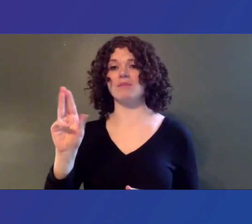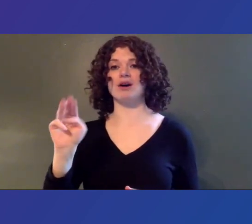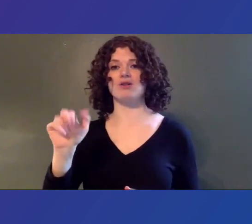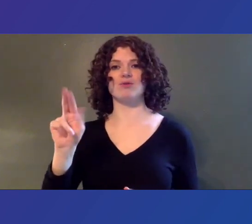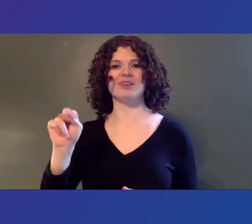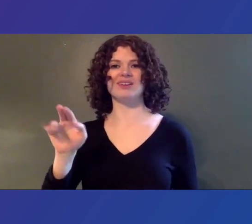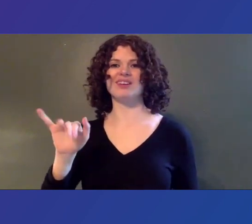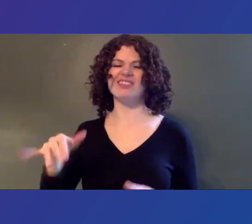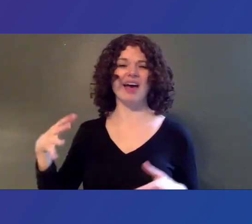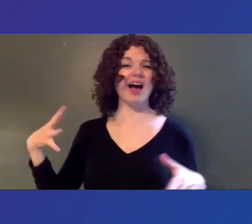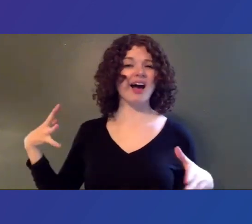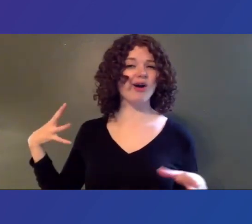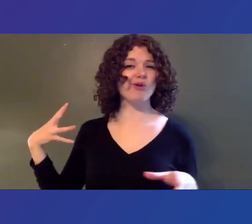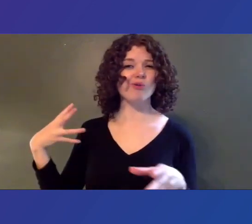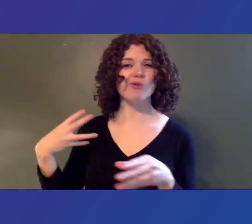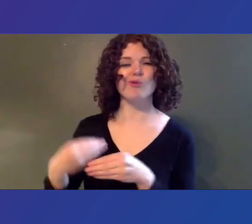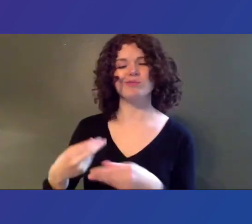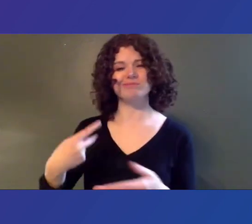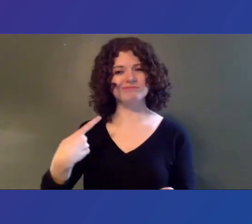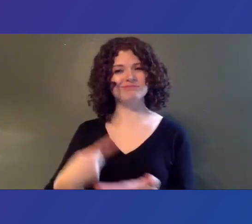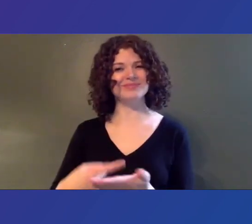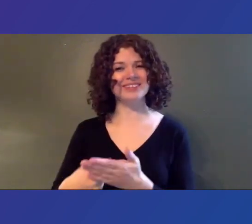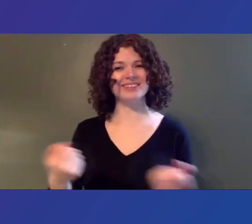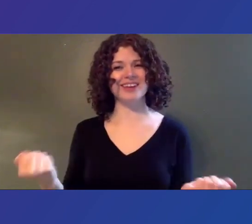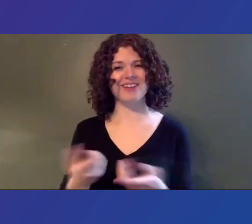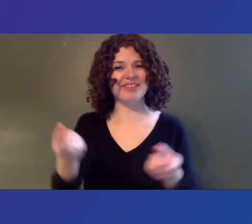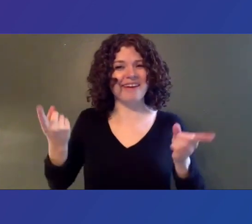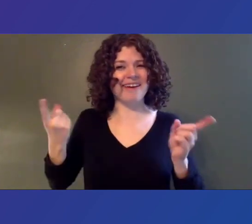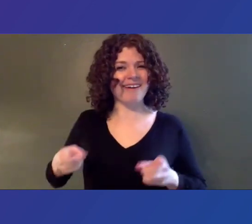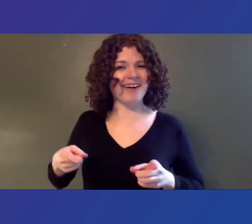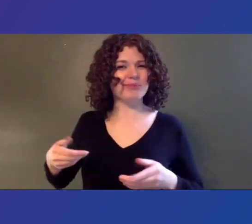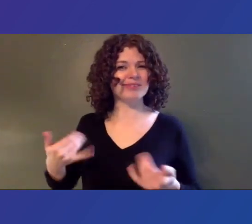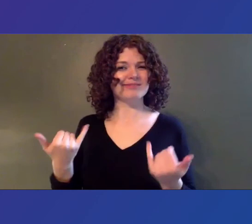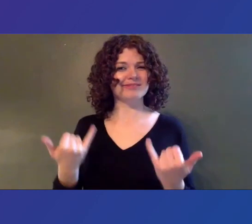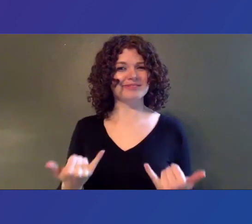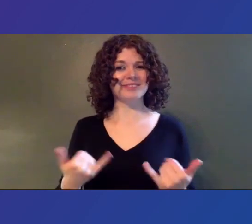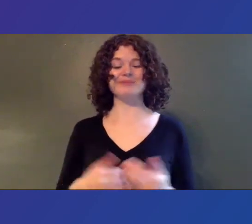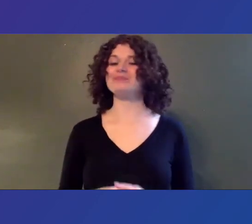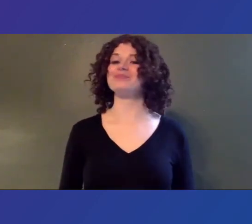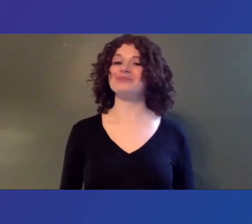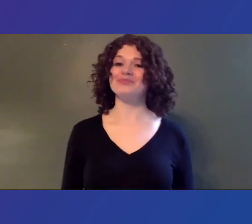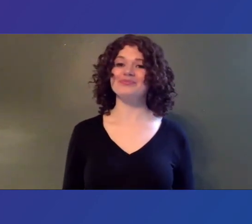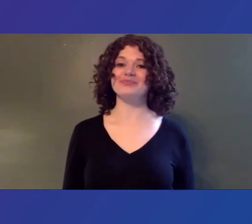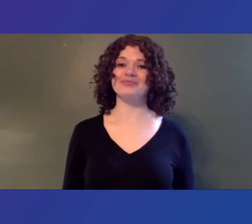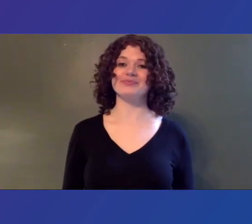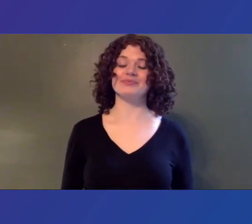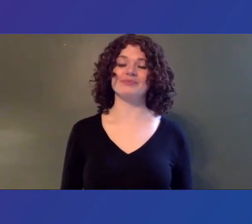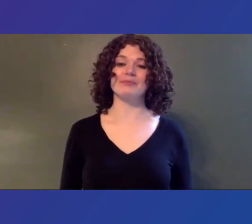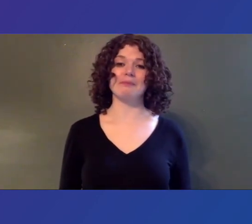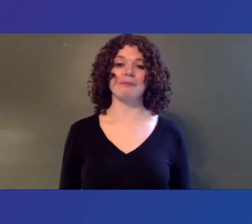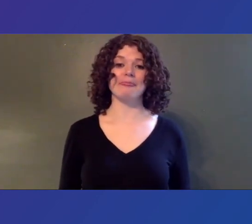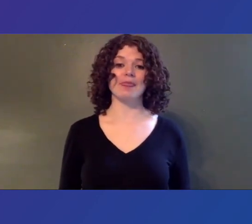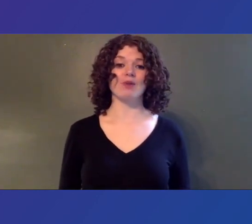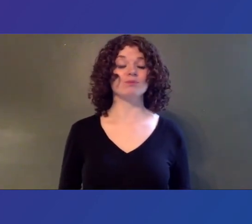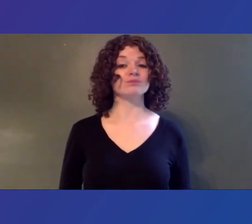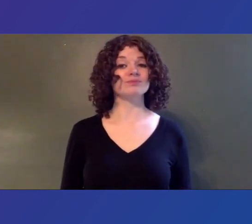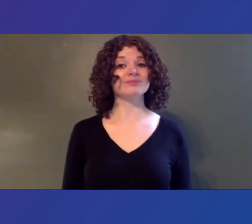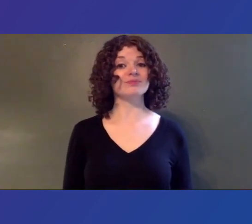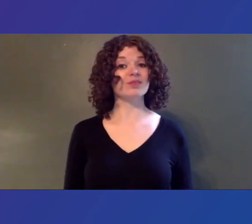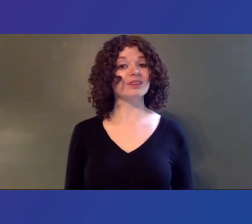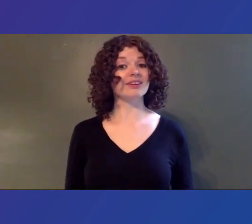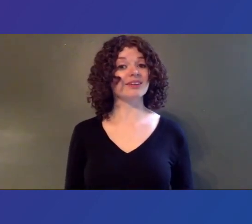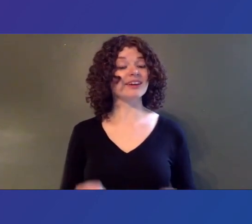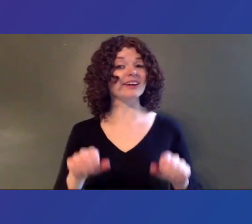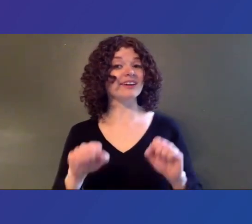everything you just attended at the symposium. You can also continue to experience the symposium,